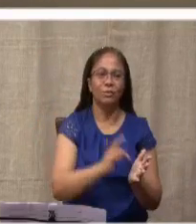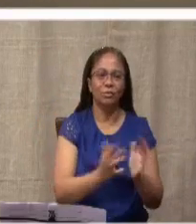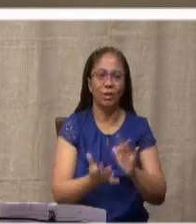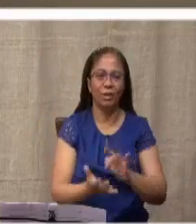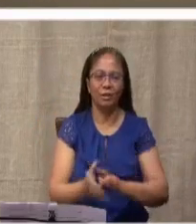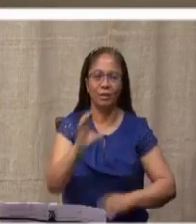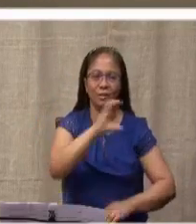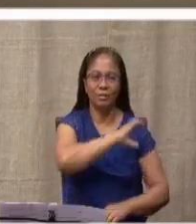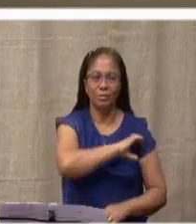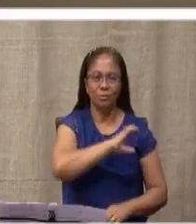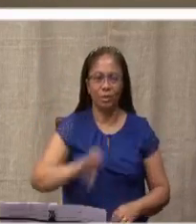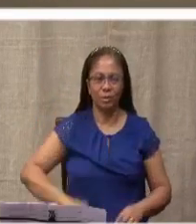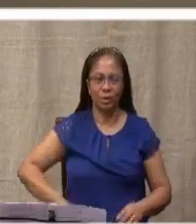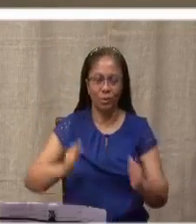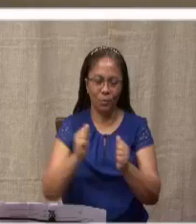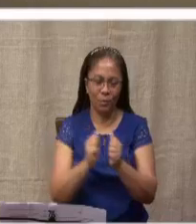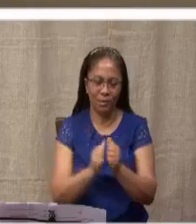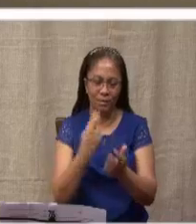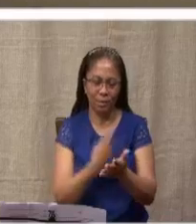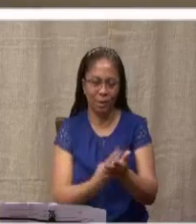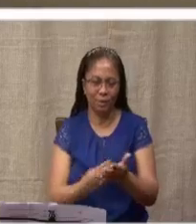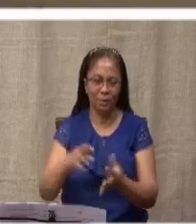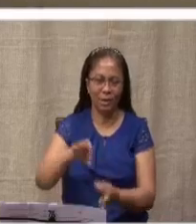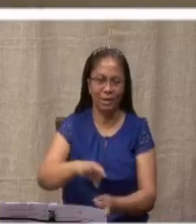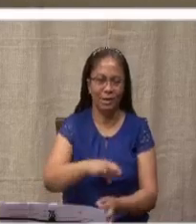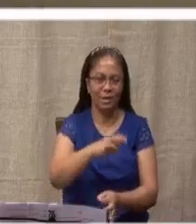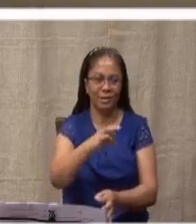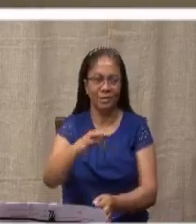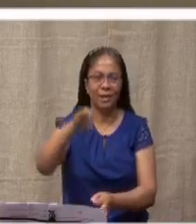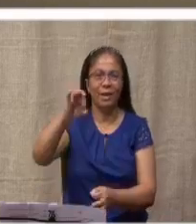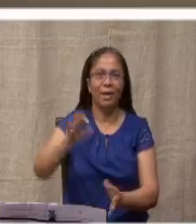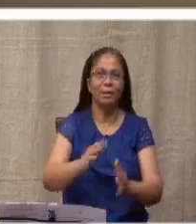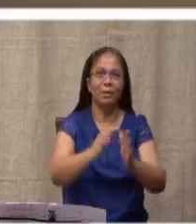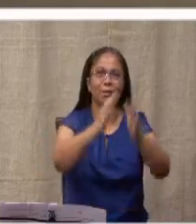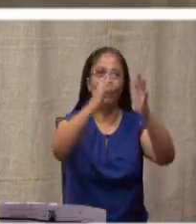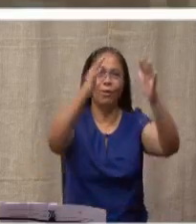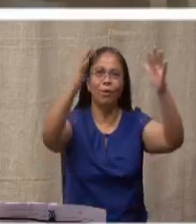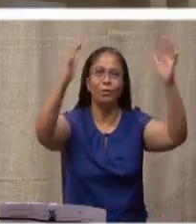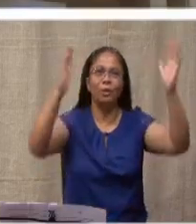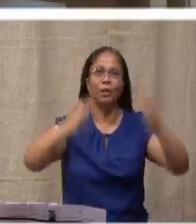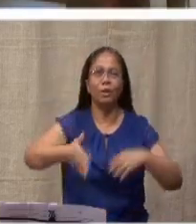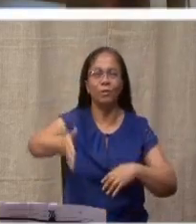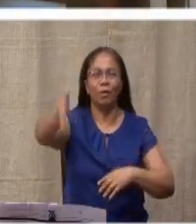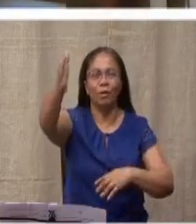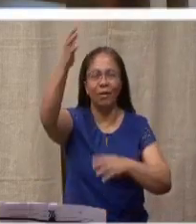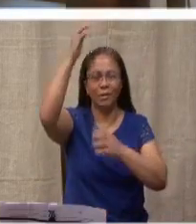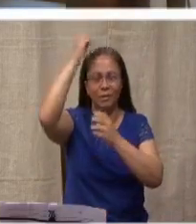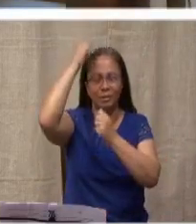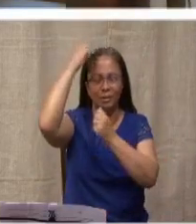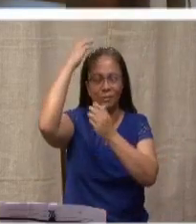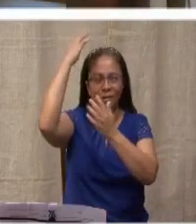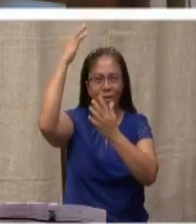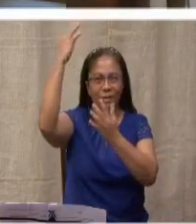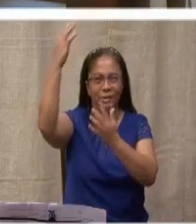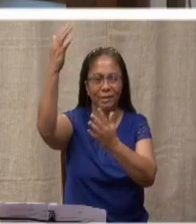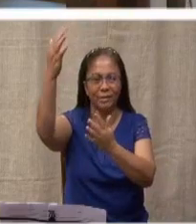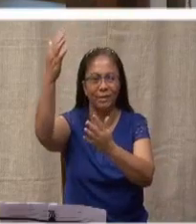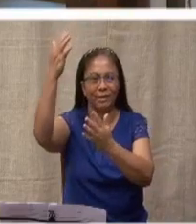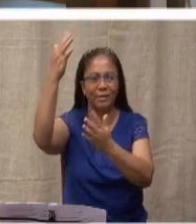jesus christ with the holy spirit in the glory of god